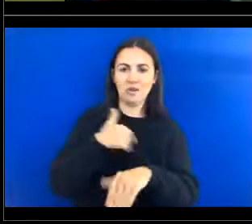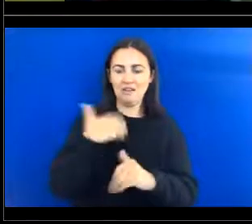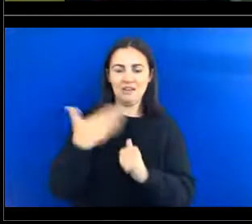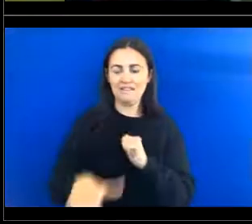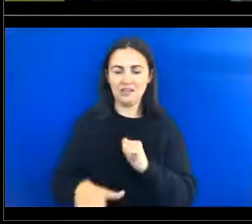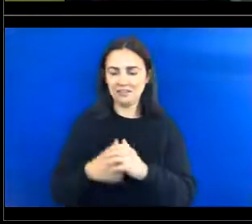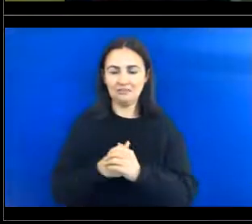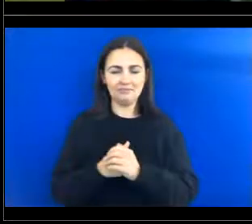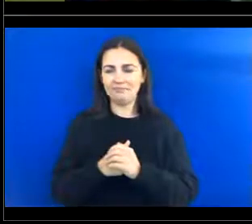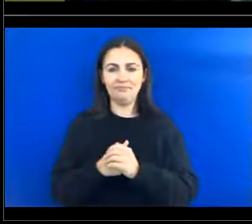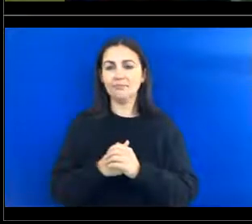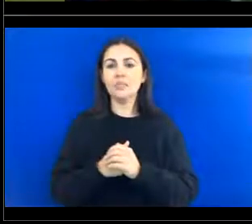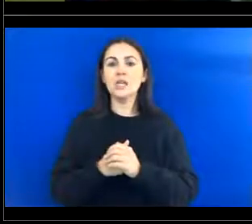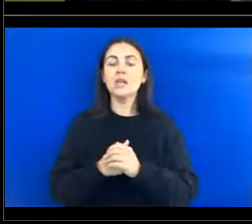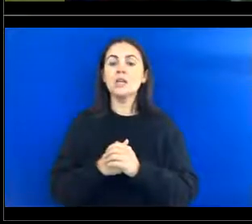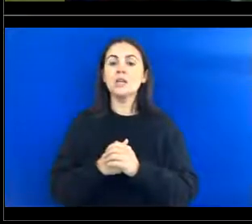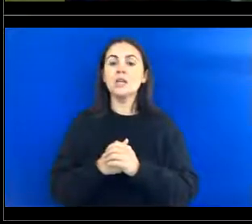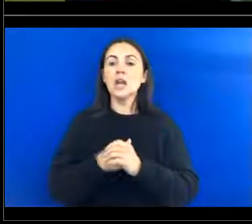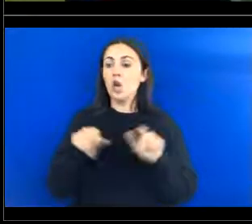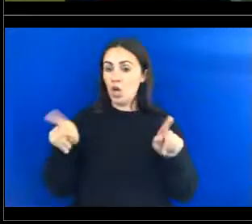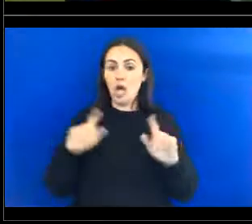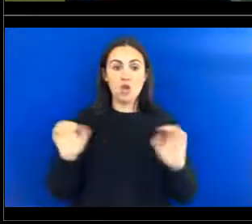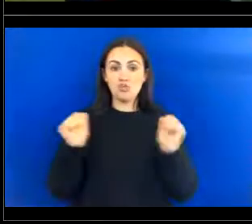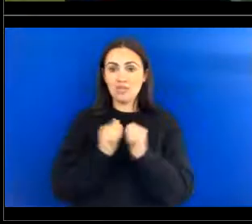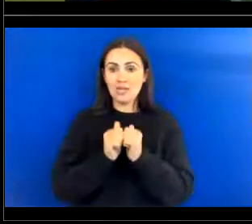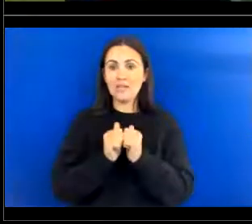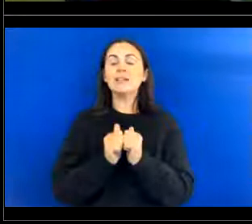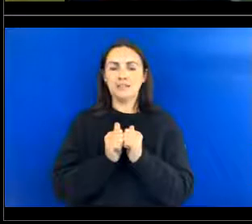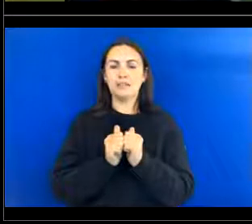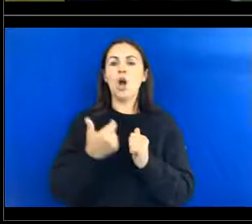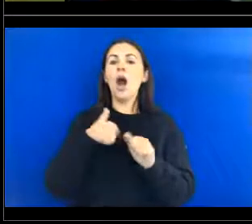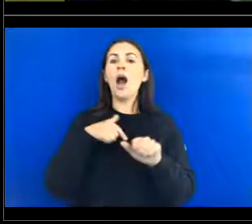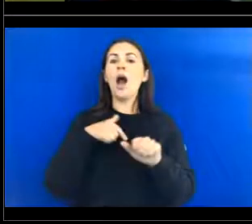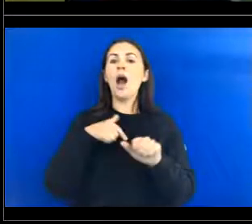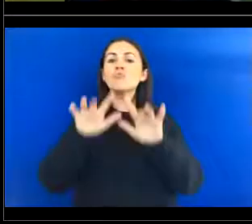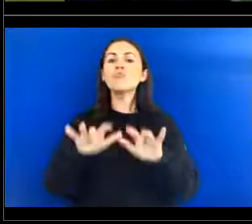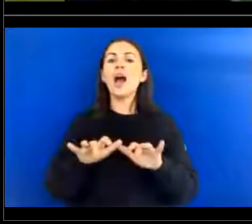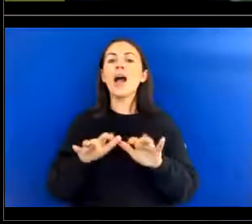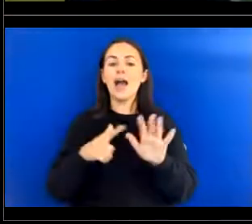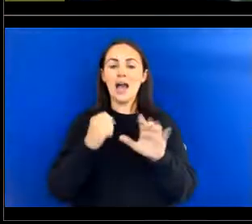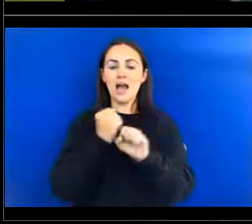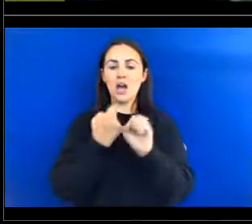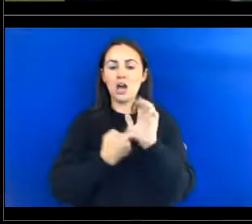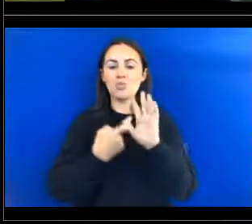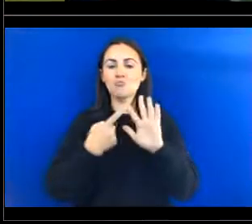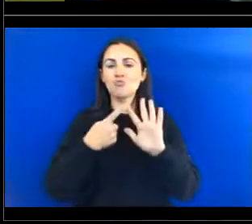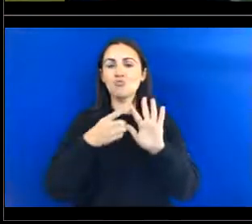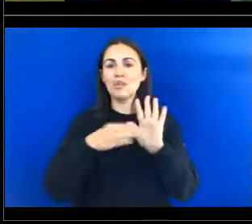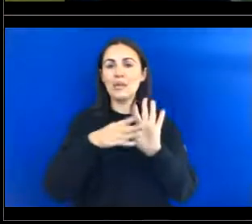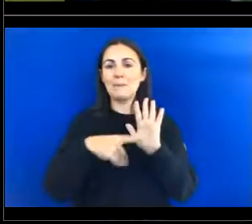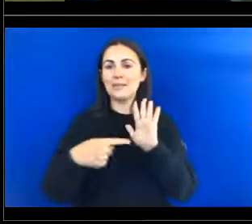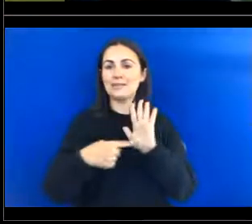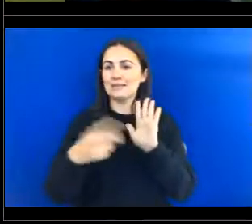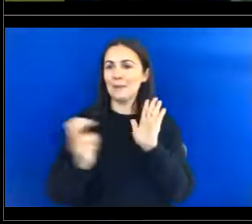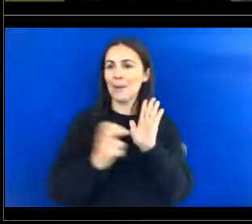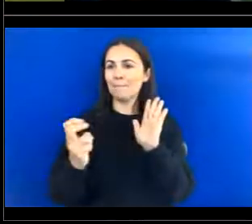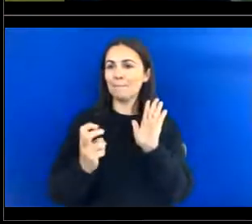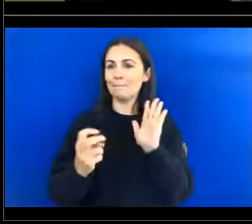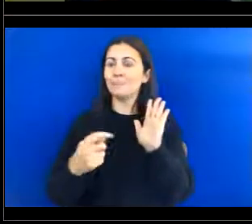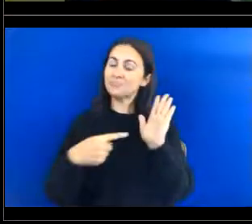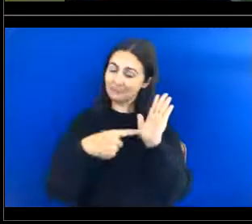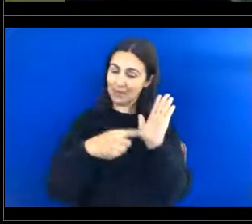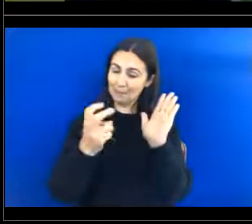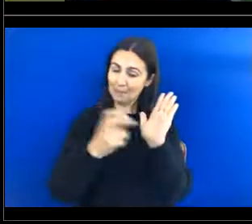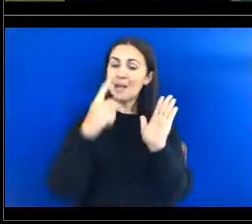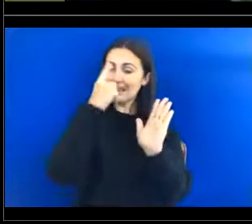if they do reach agreement, we can write it up in what's called a good faith agreement. There is the capacity to turn that into a legal document by taking